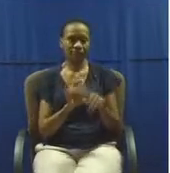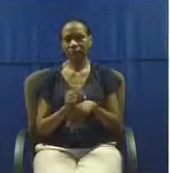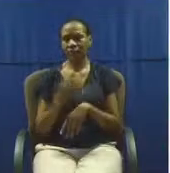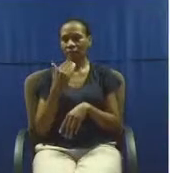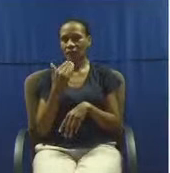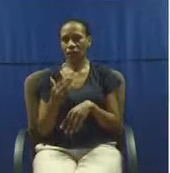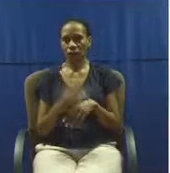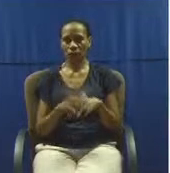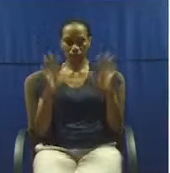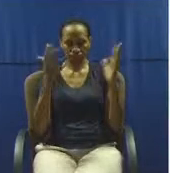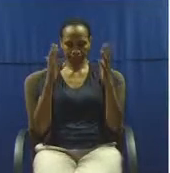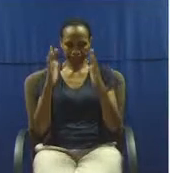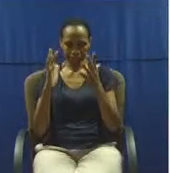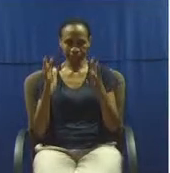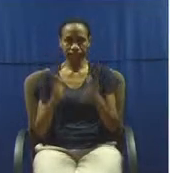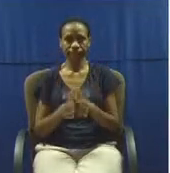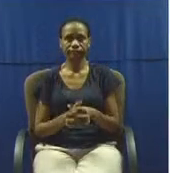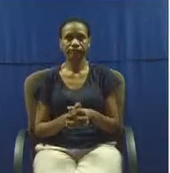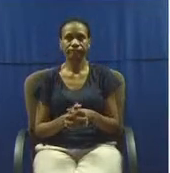Thank you.